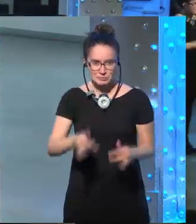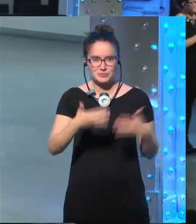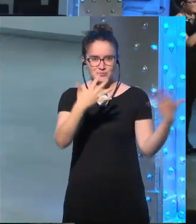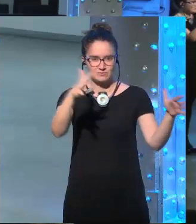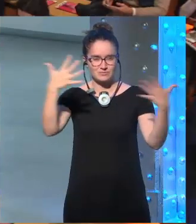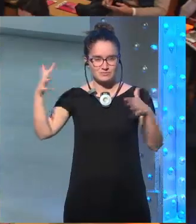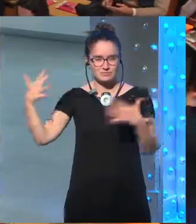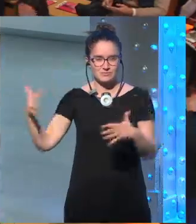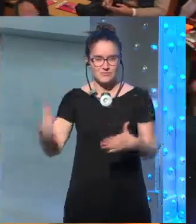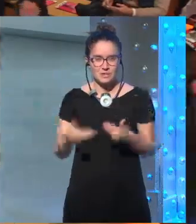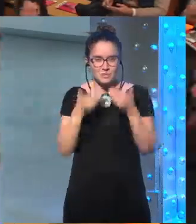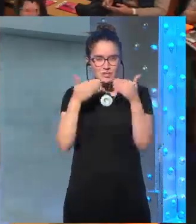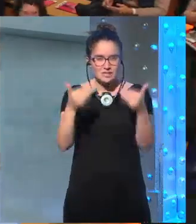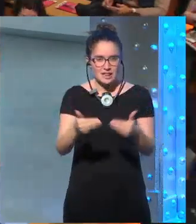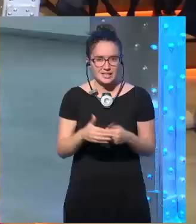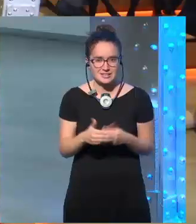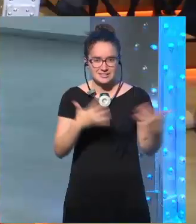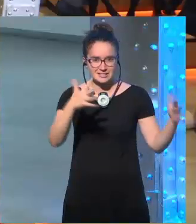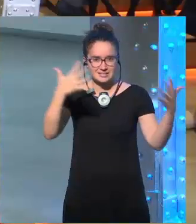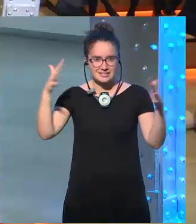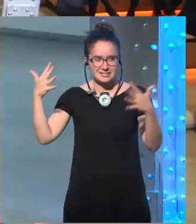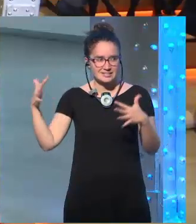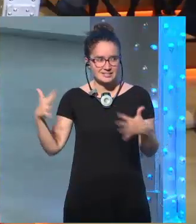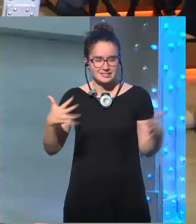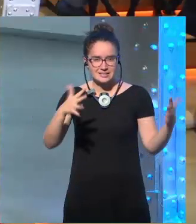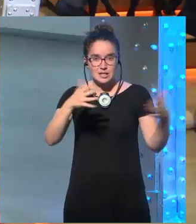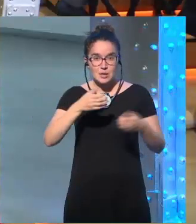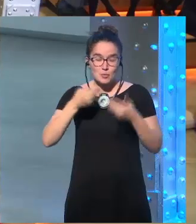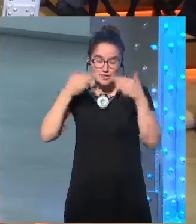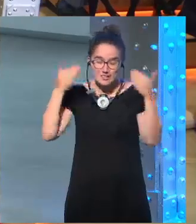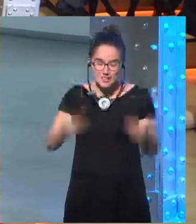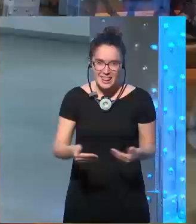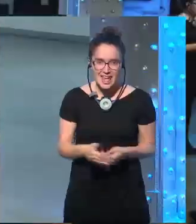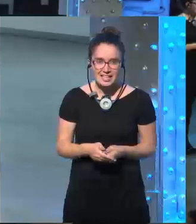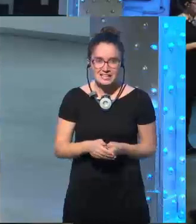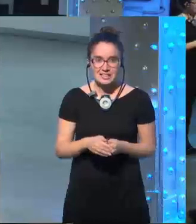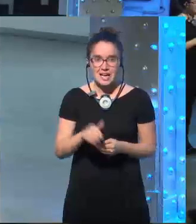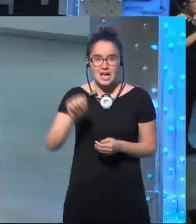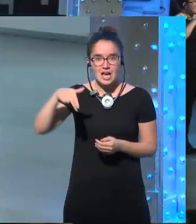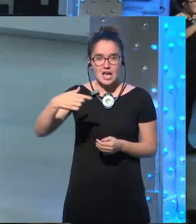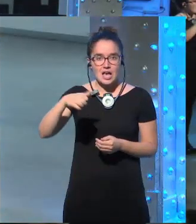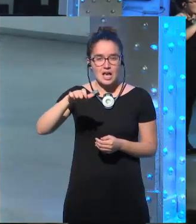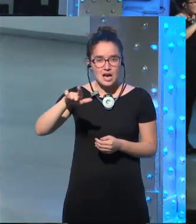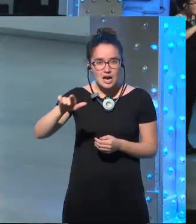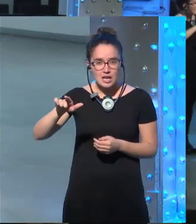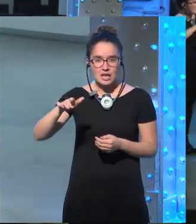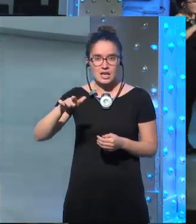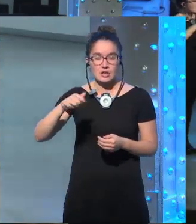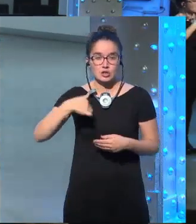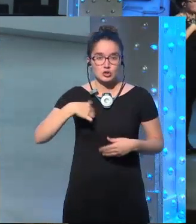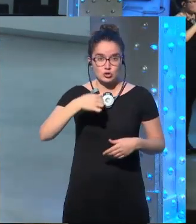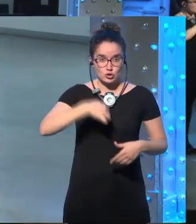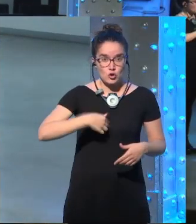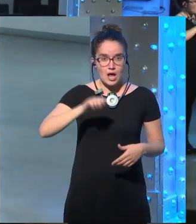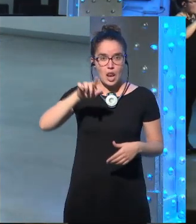the Fundación Telefónica. Bueno, muchas gracias, Ángel. No soy. Thank you very much, Ángel. I'm